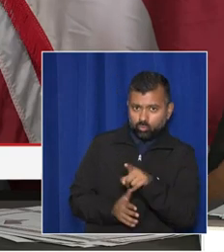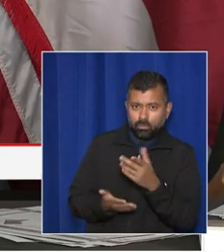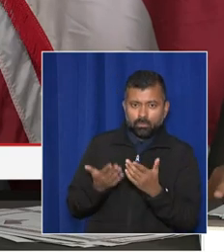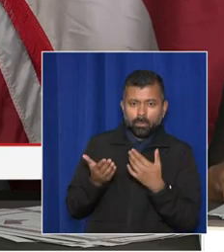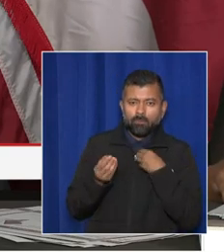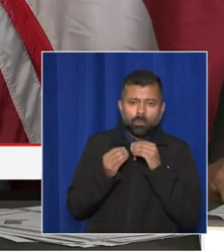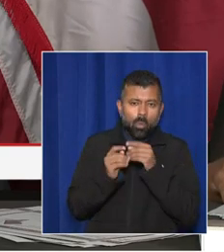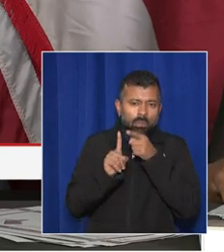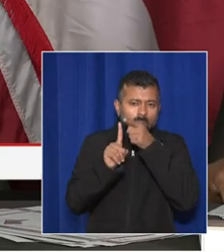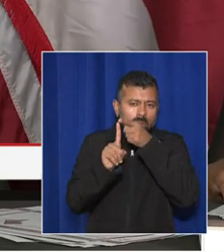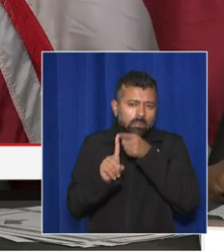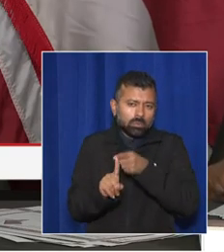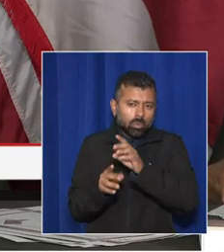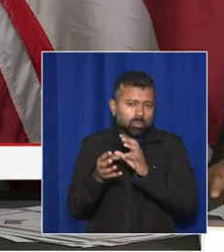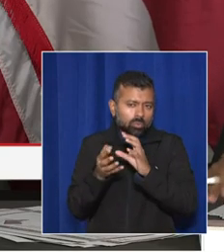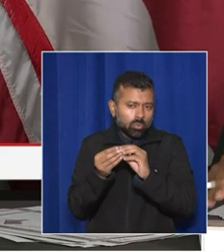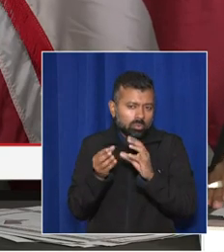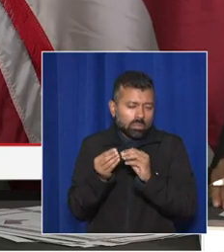than one jurisdiction.